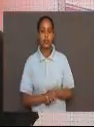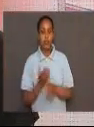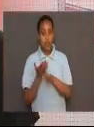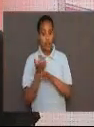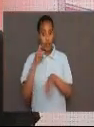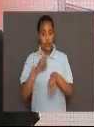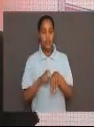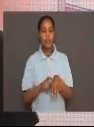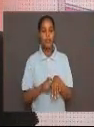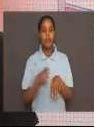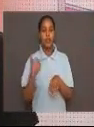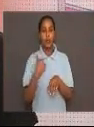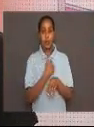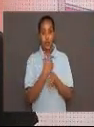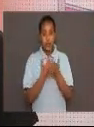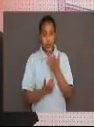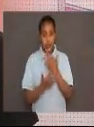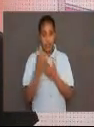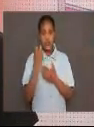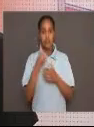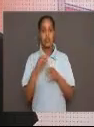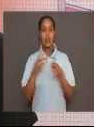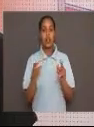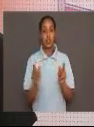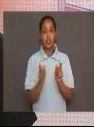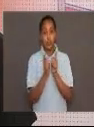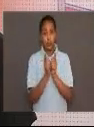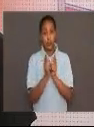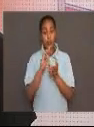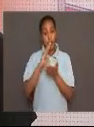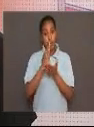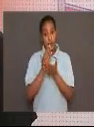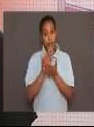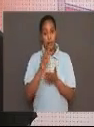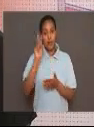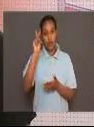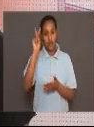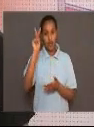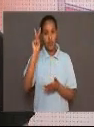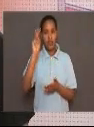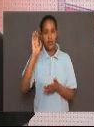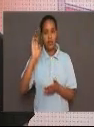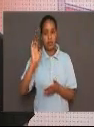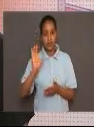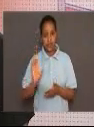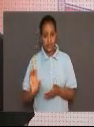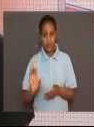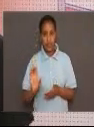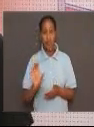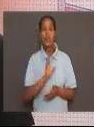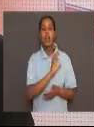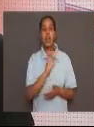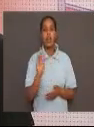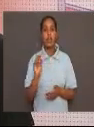Last time, we discussed the relationship between K subscript C